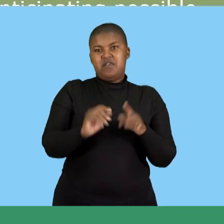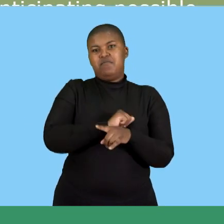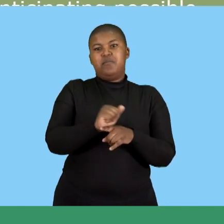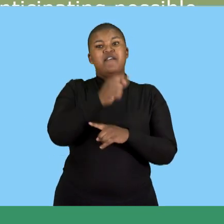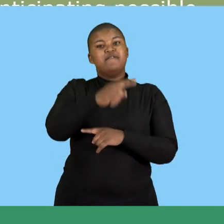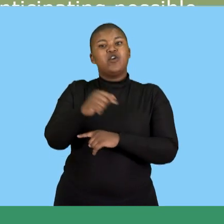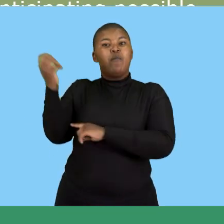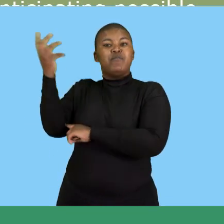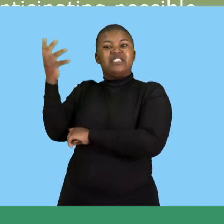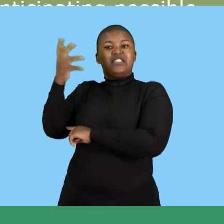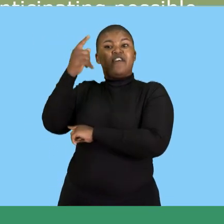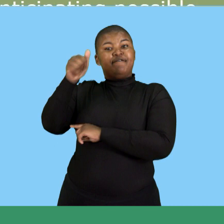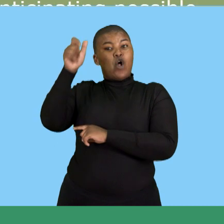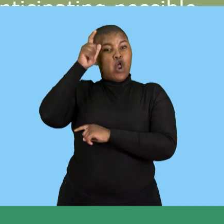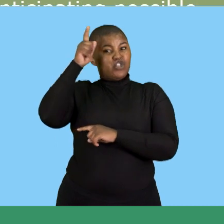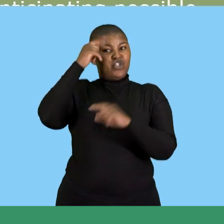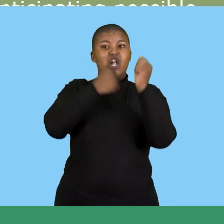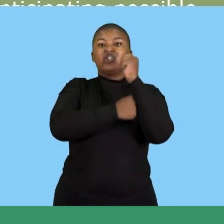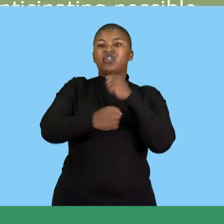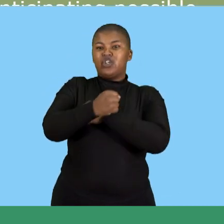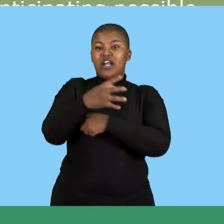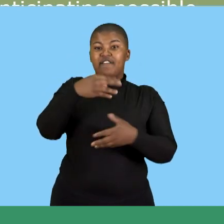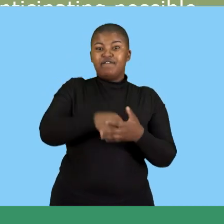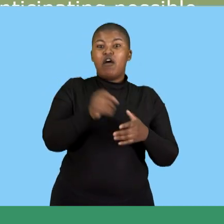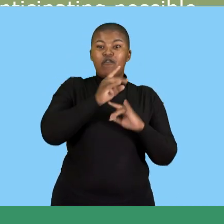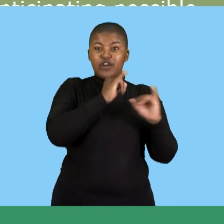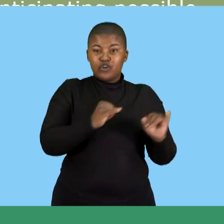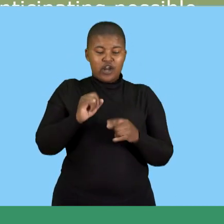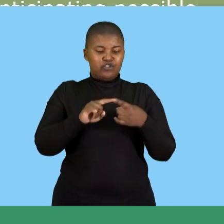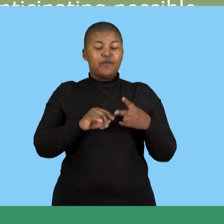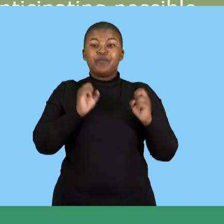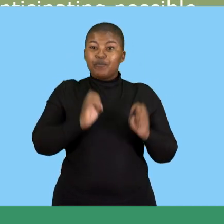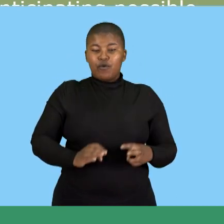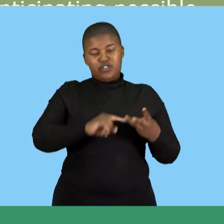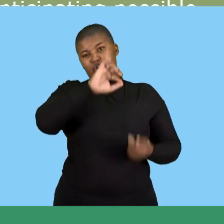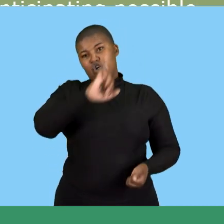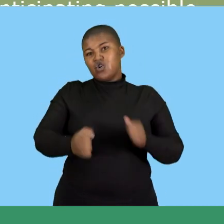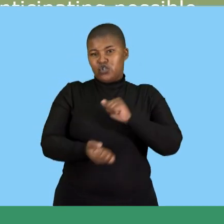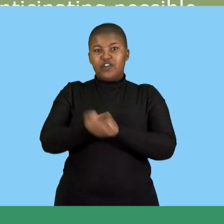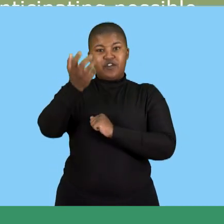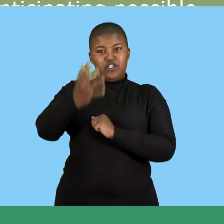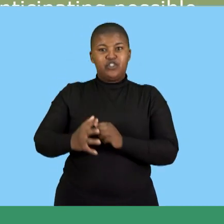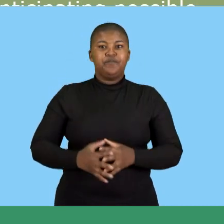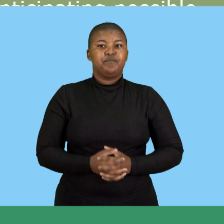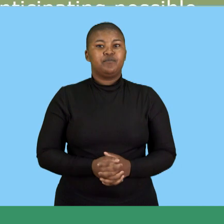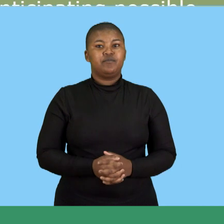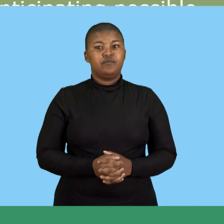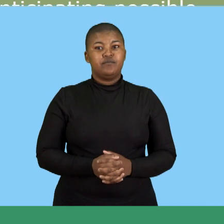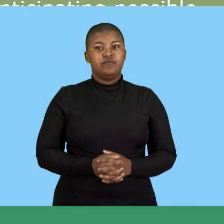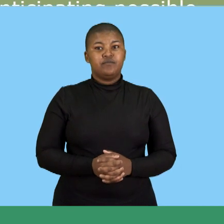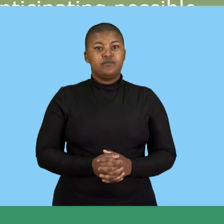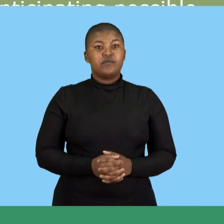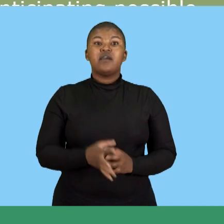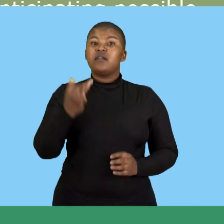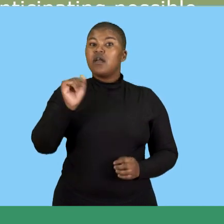of the presentation with logical structure, which included the introduction, body, and conclusion. Now